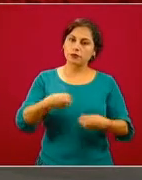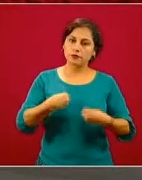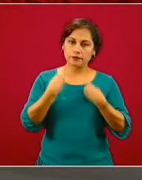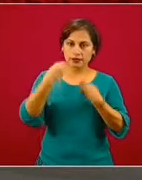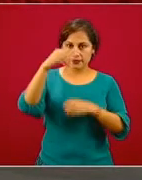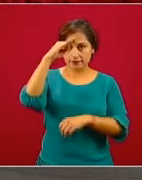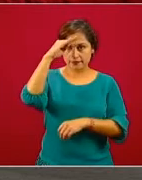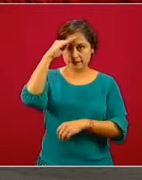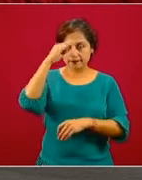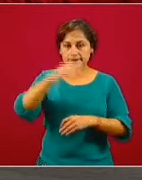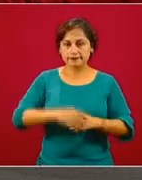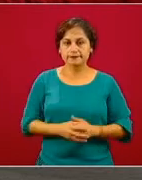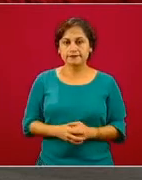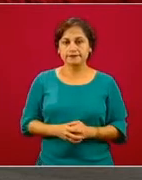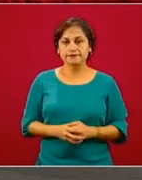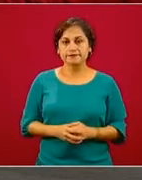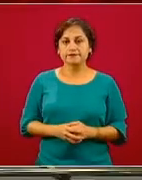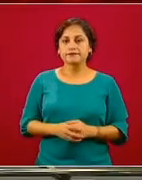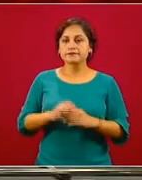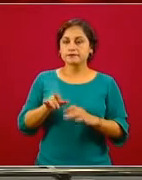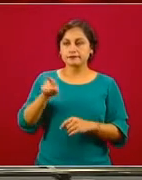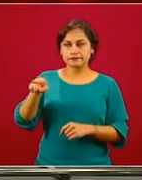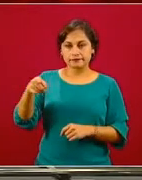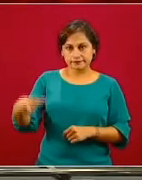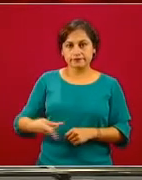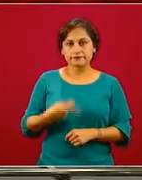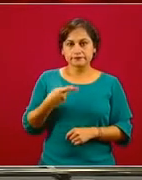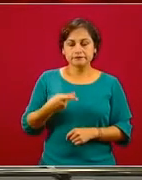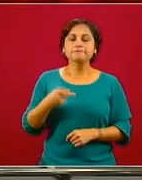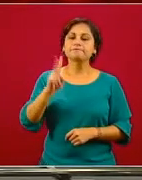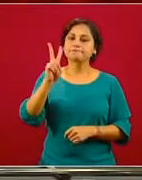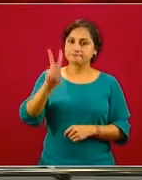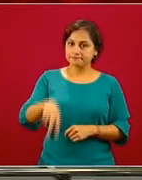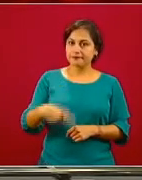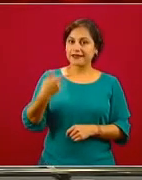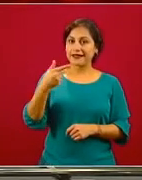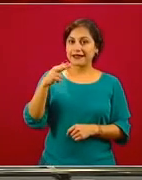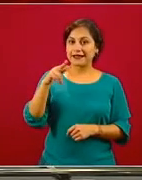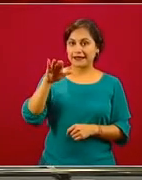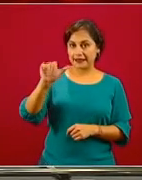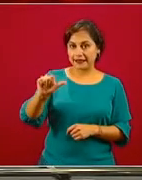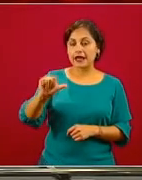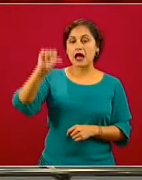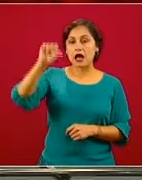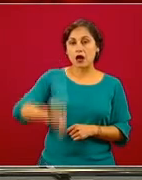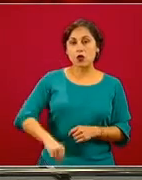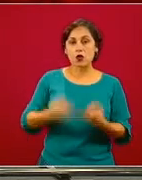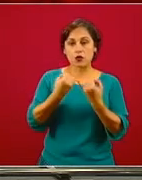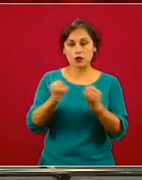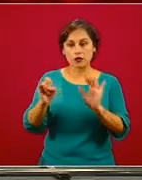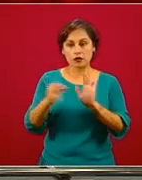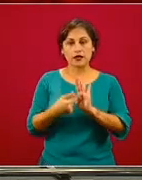that goal. With respect to your question,